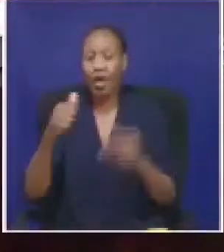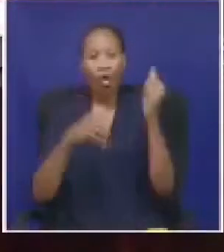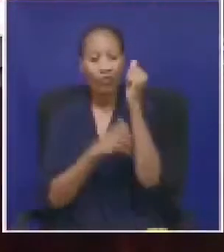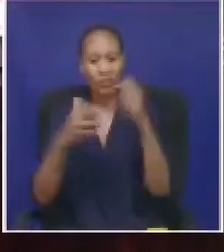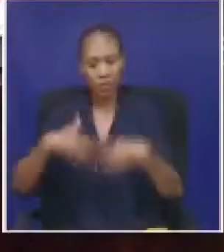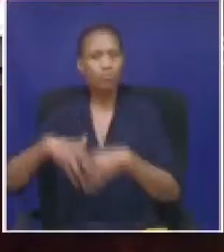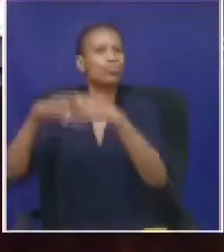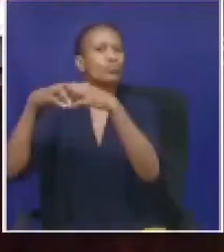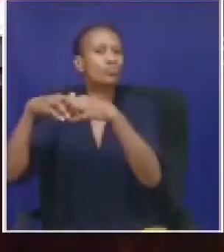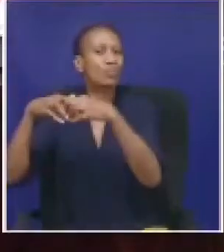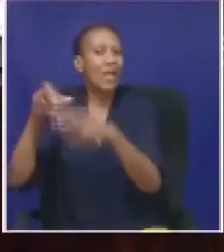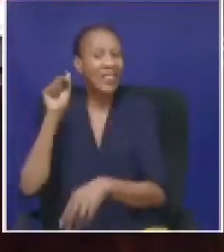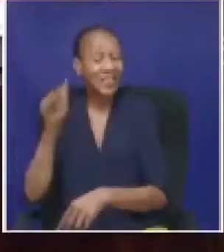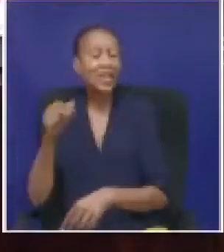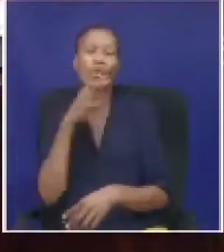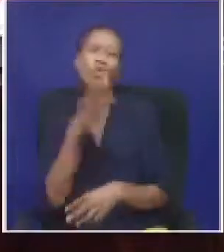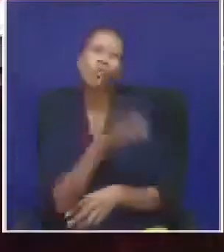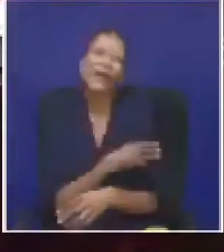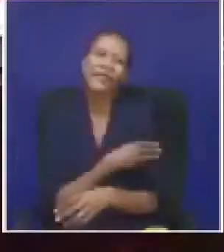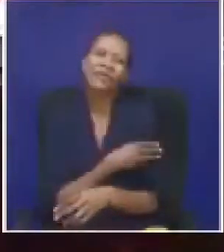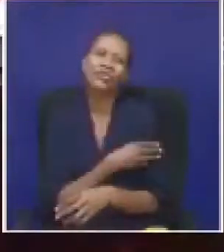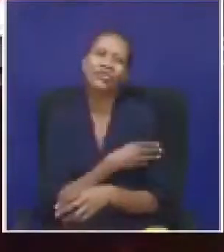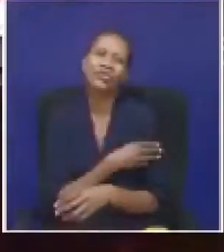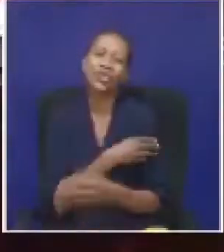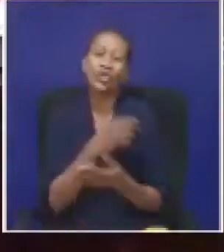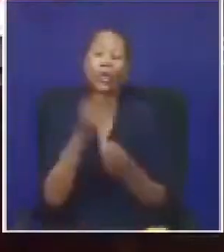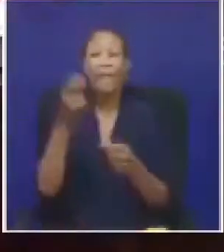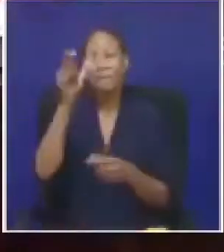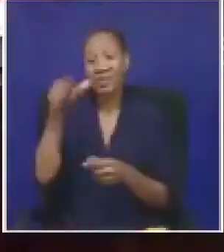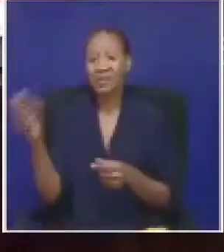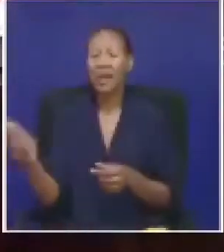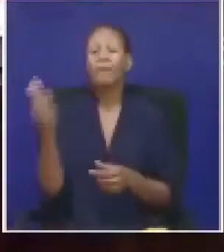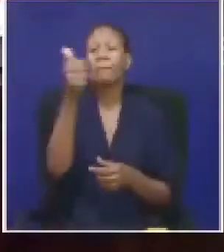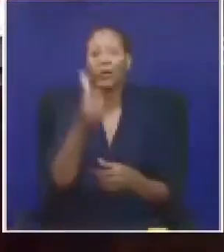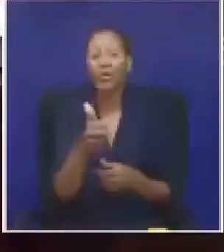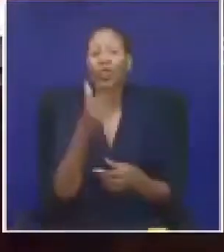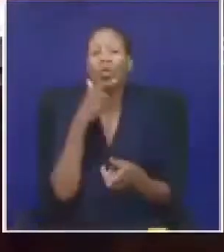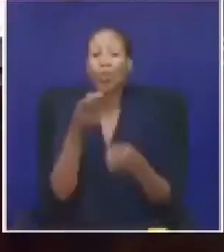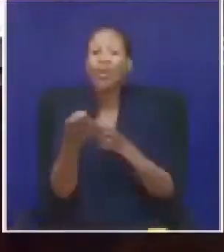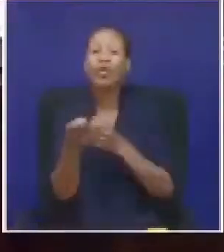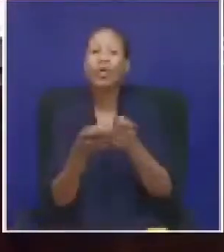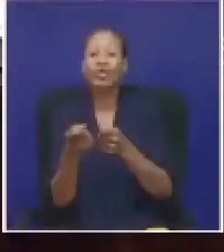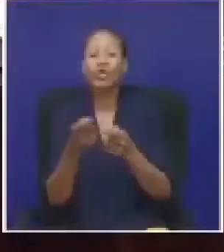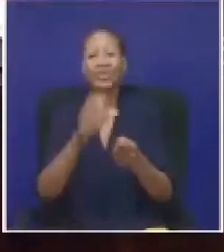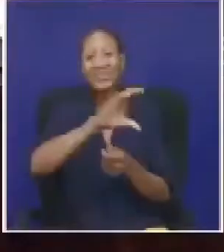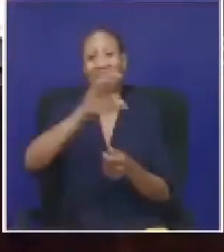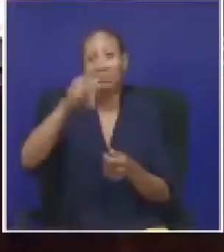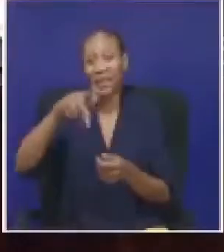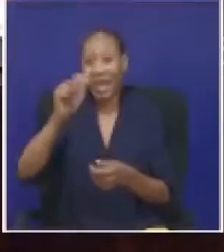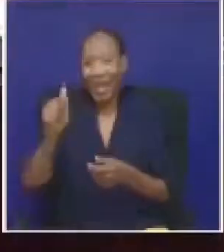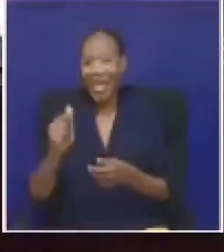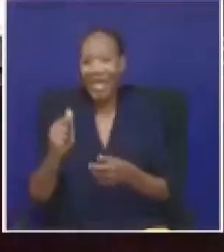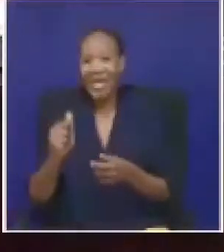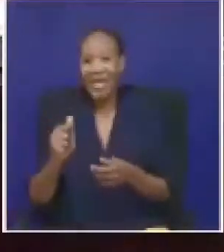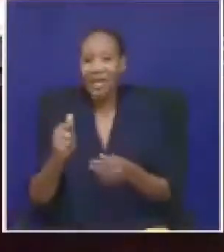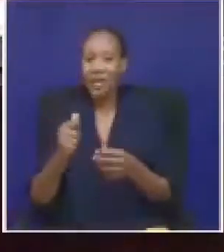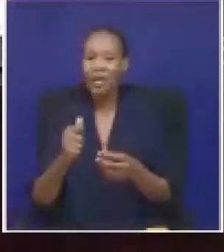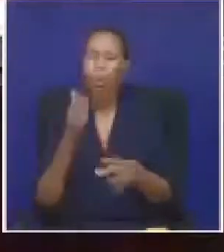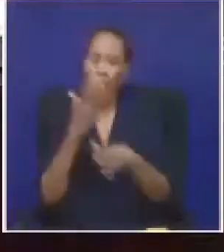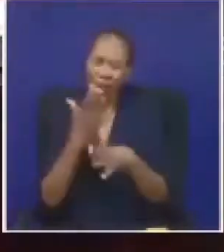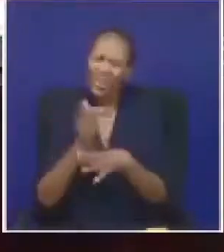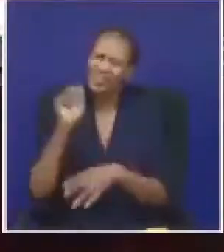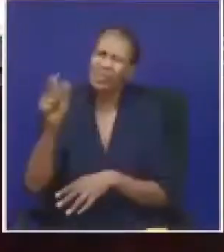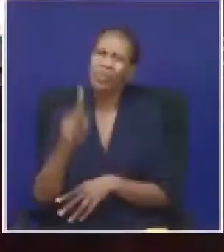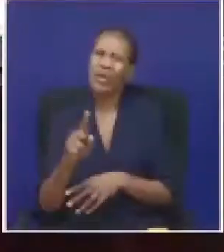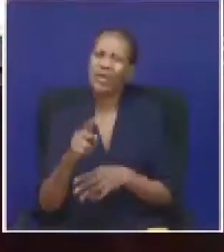office, which will be managed by a registrar of communal property associations to improve